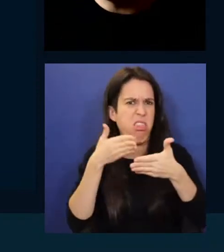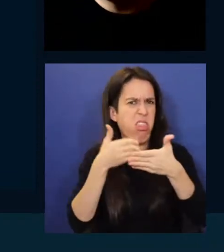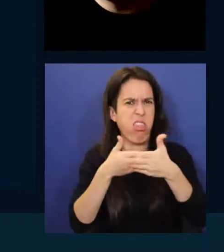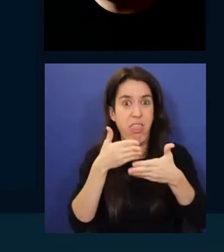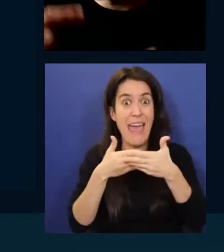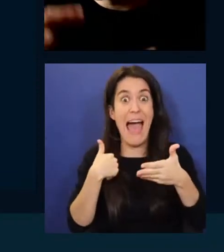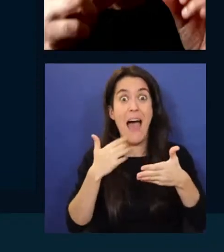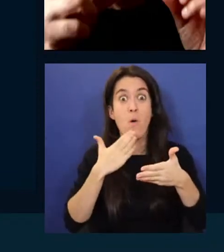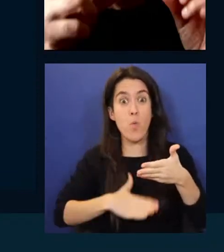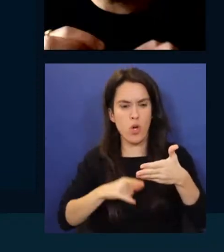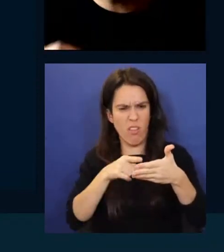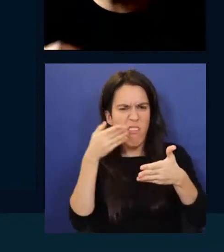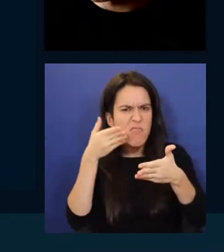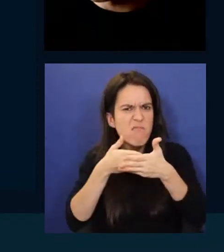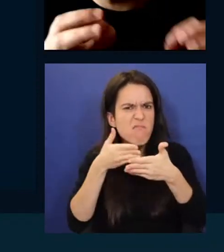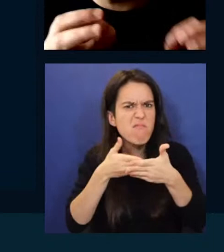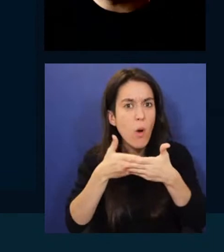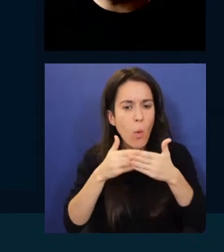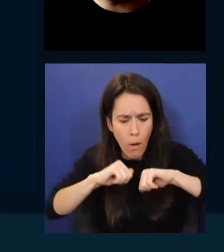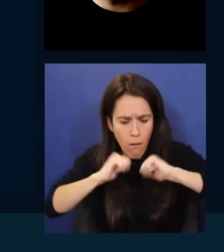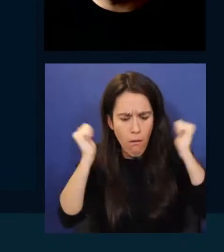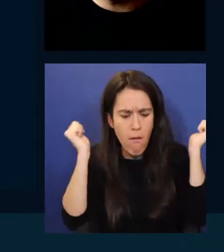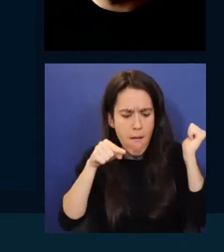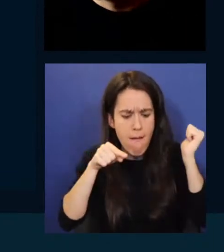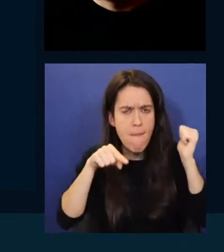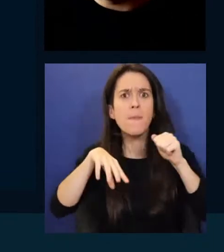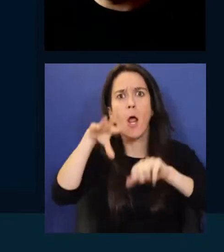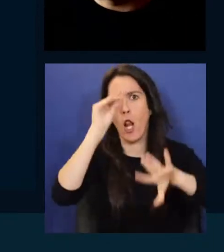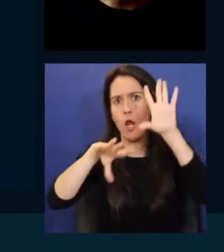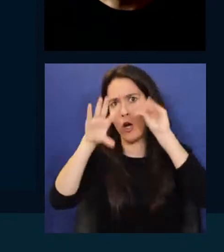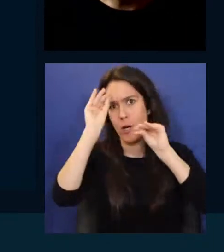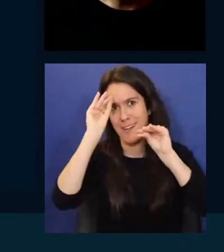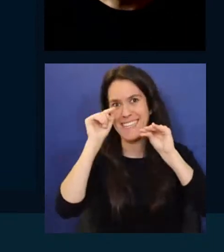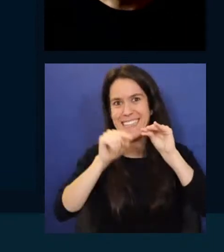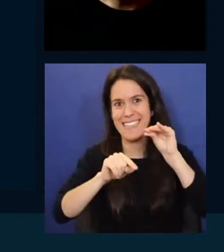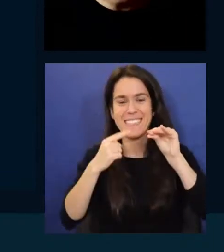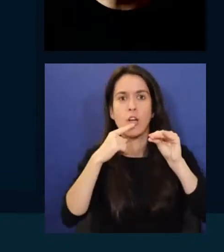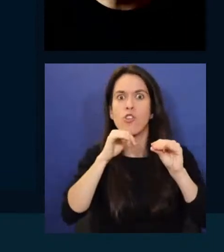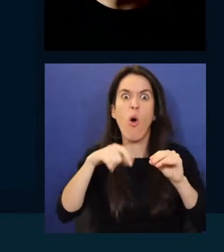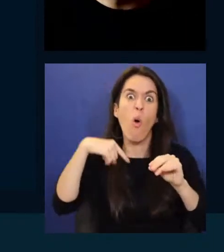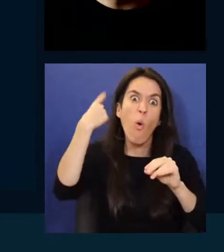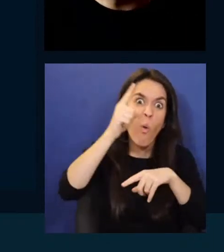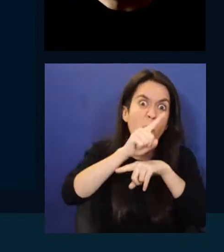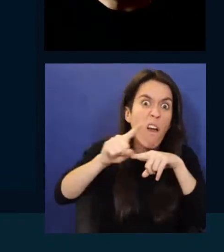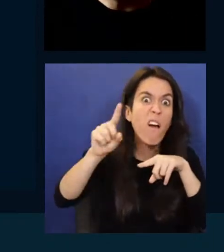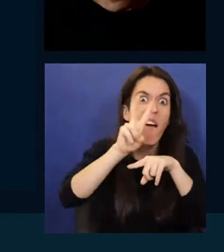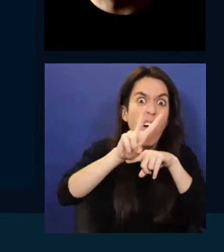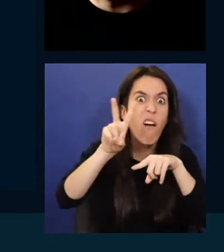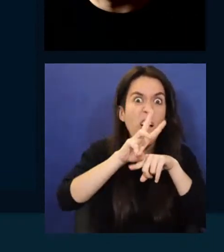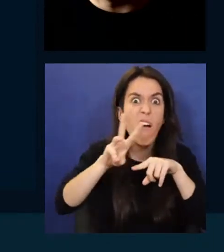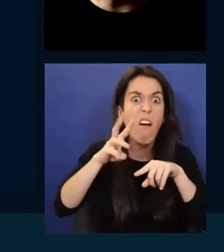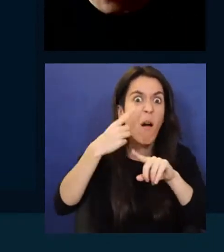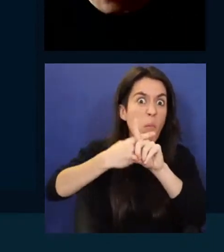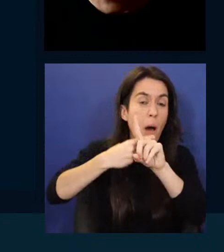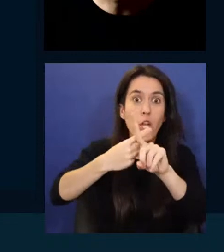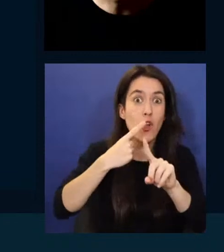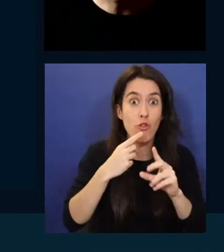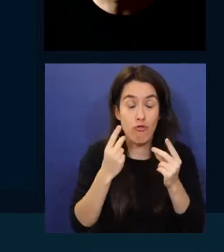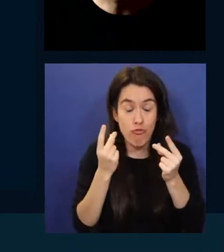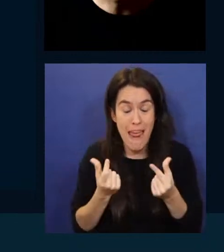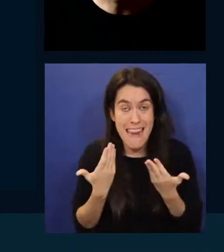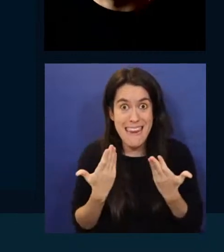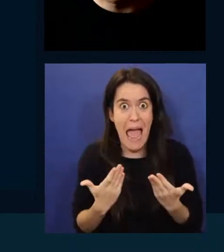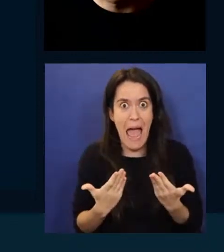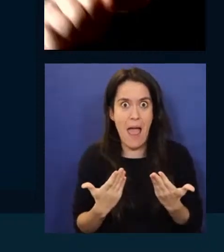each action like that is a very key data point. And not weeks later or months later, but in real time, because that's really what's going to change the game.